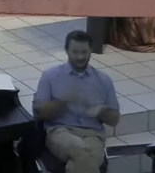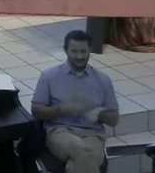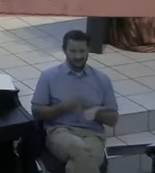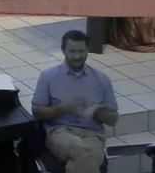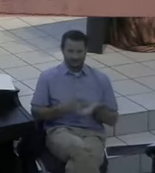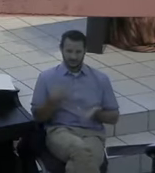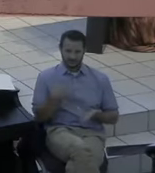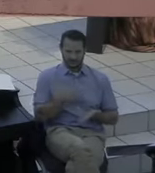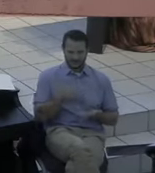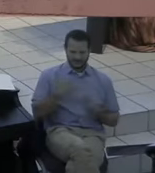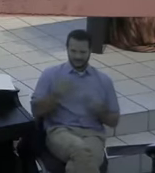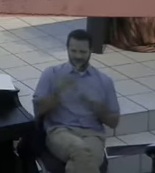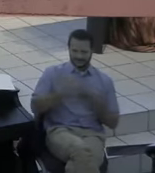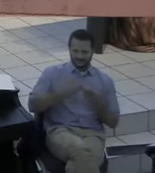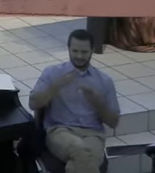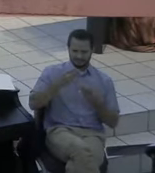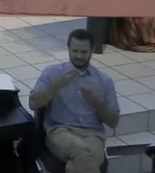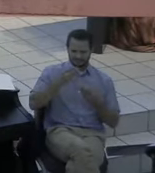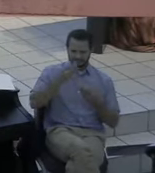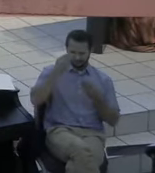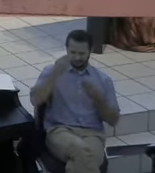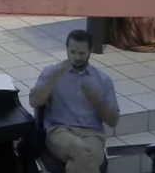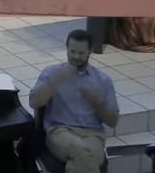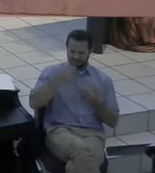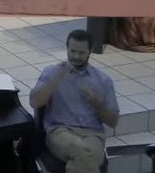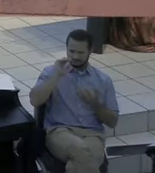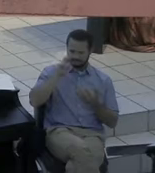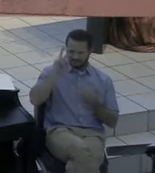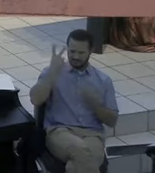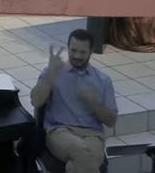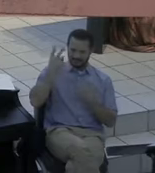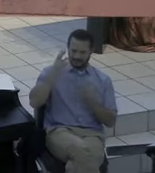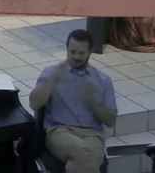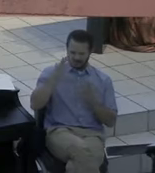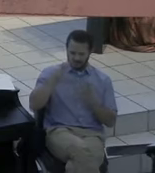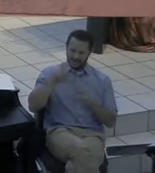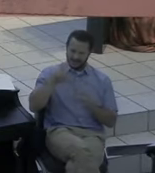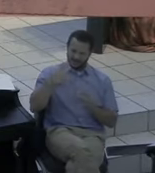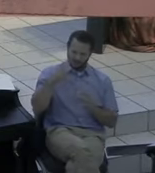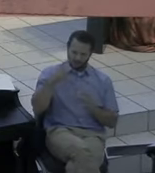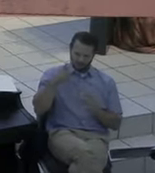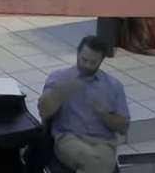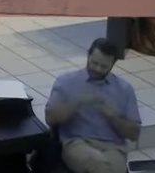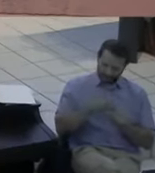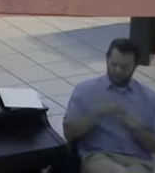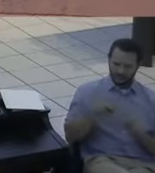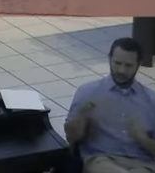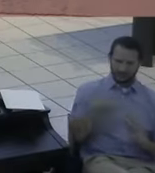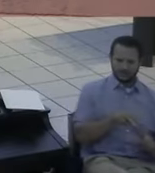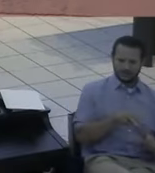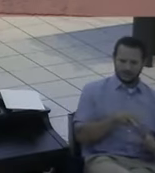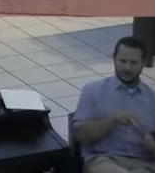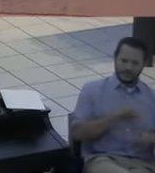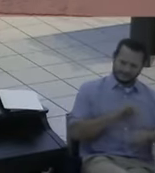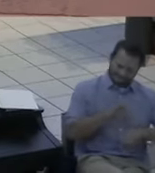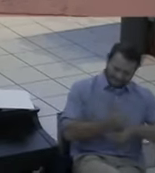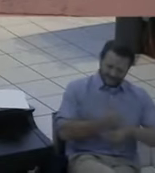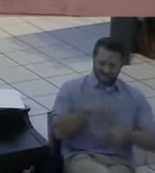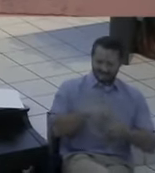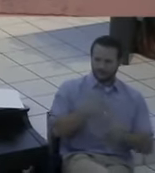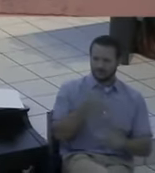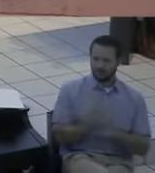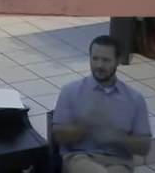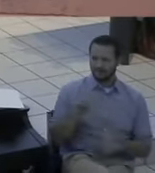dissonance that needs to be noticed. When we grind and ground our wisdom in the right motives, we will